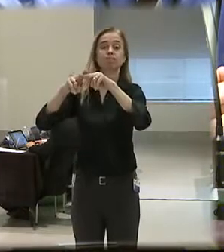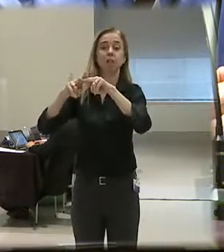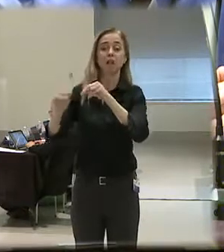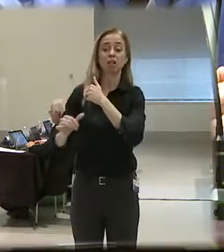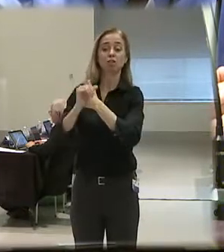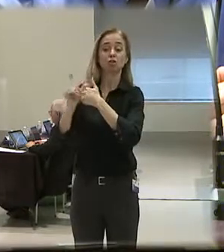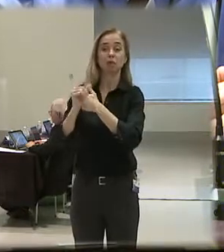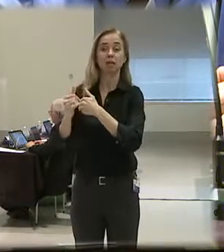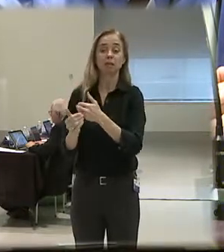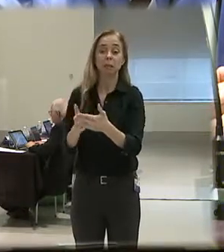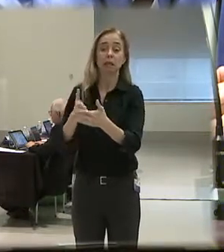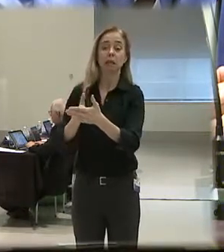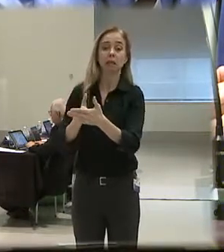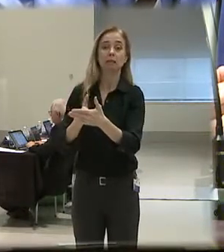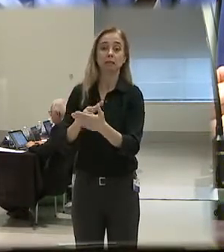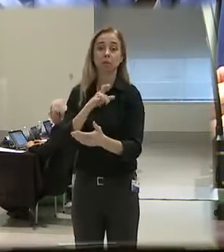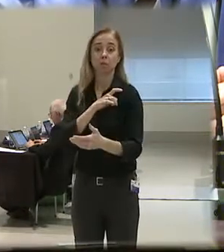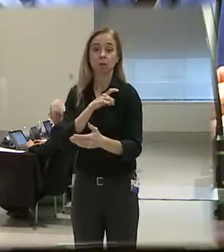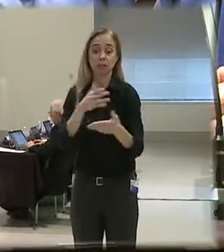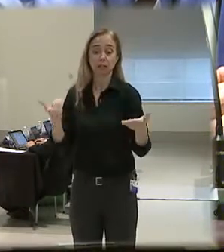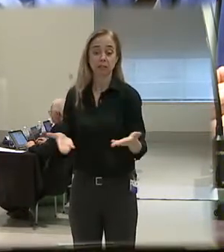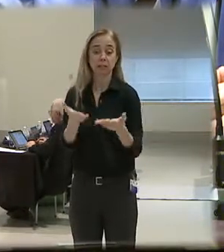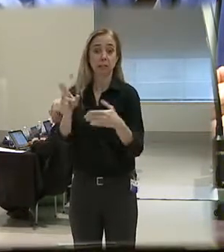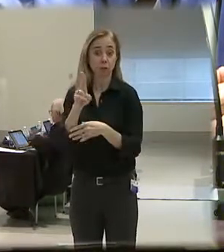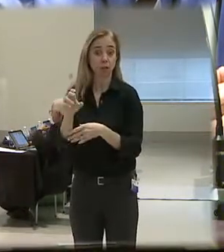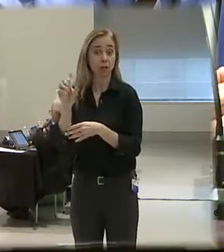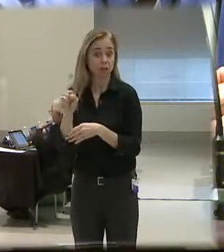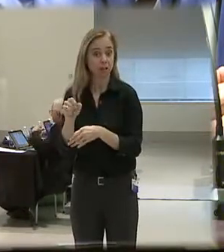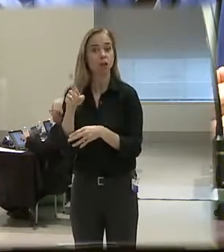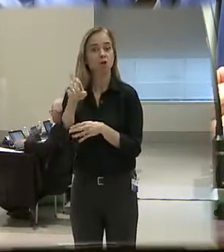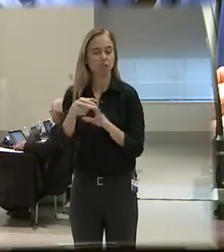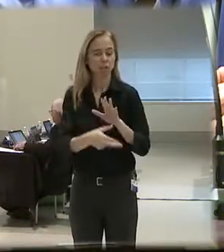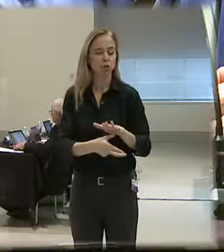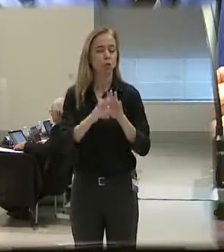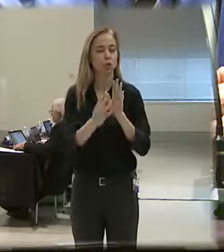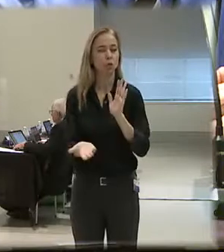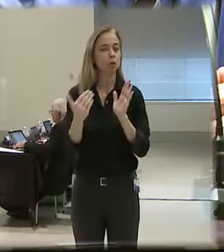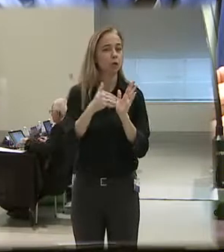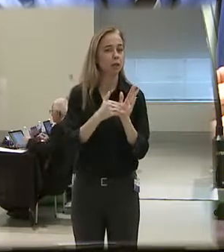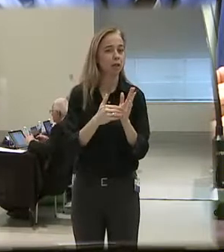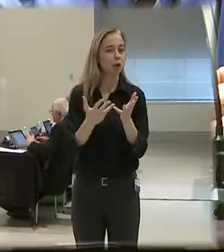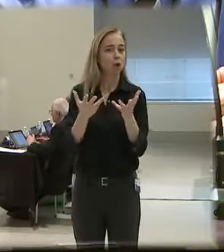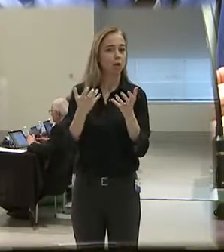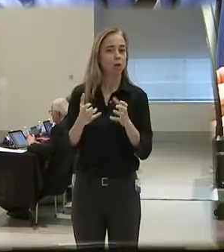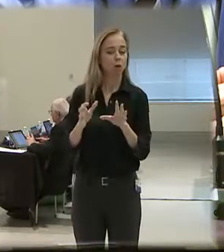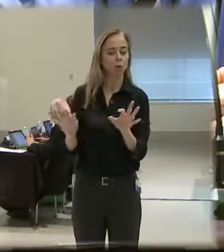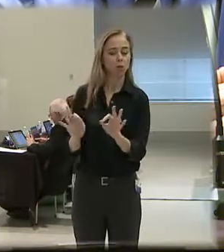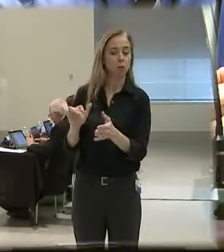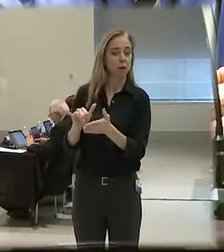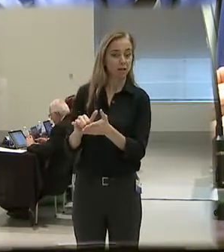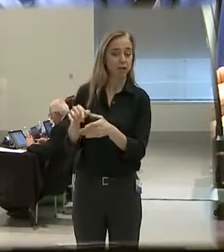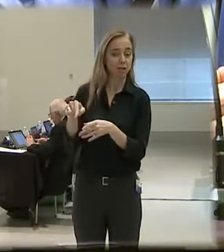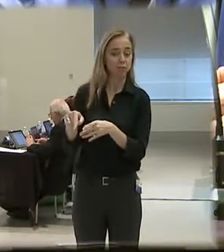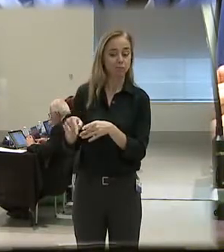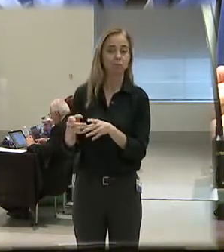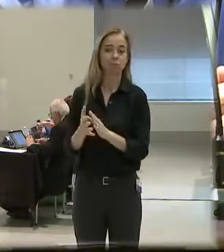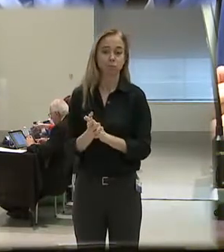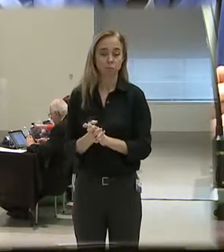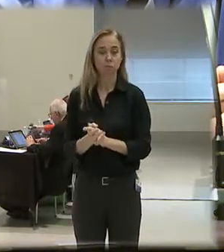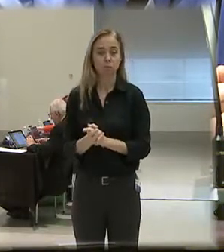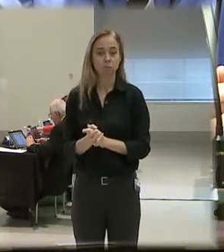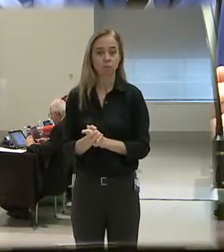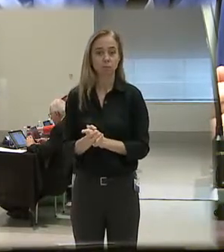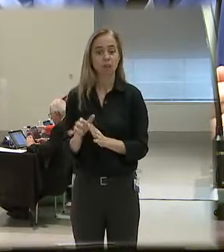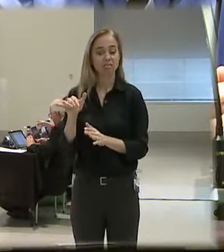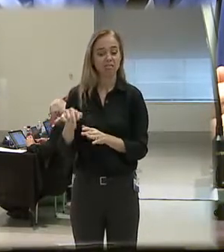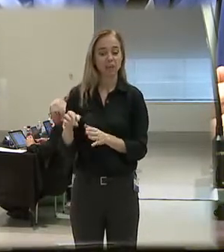need to go back and review that. So we don't want to minimize that piece as well, too, because that was, if I'm not mistaken, published